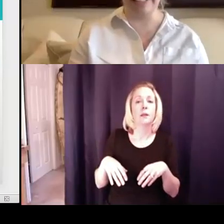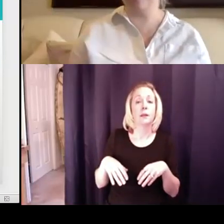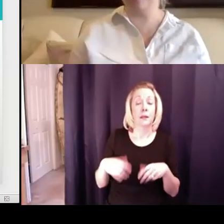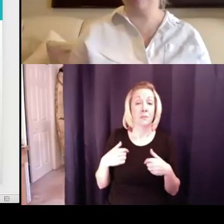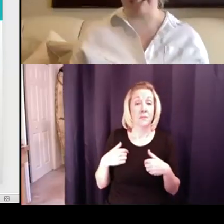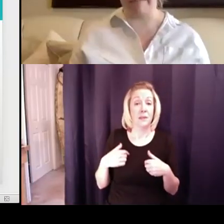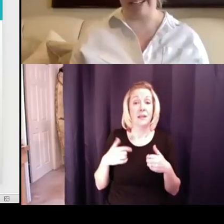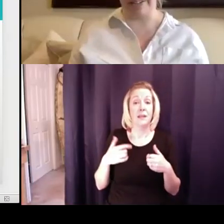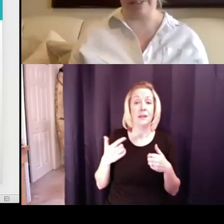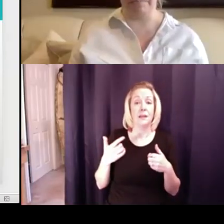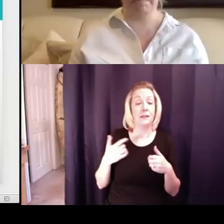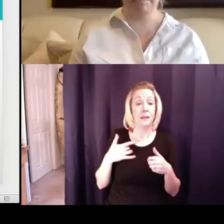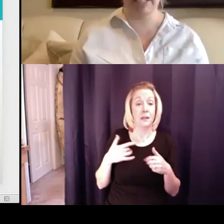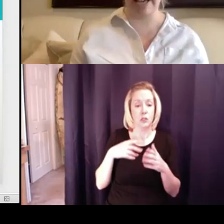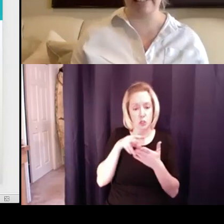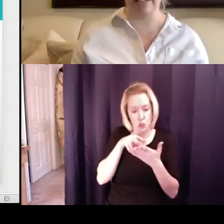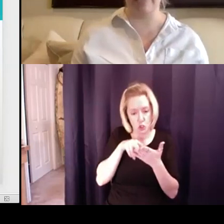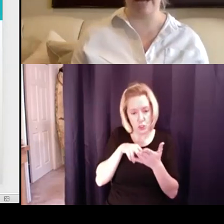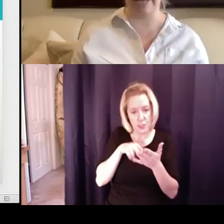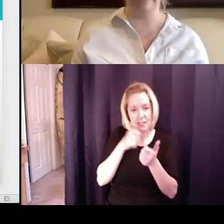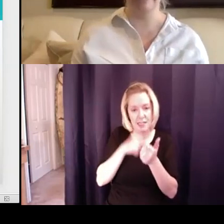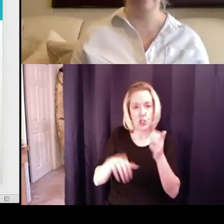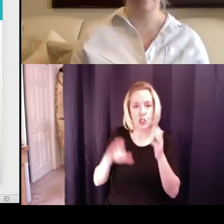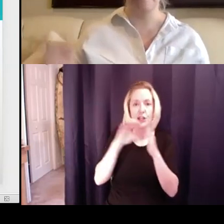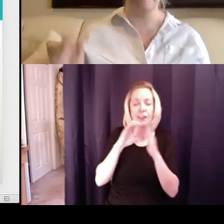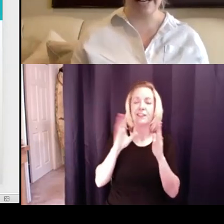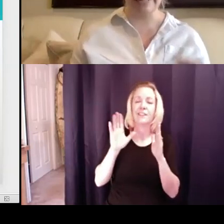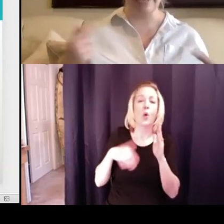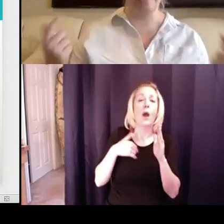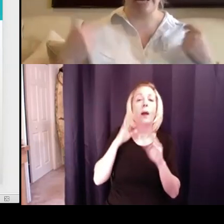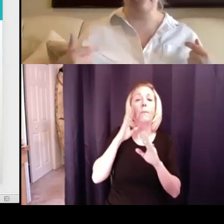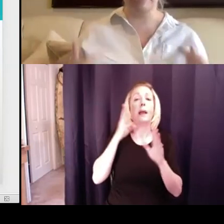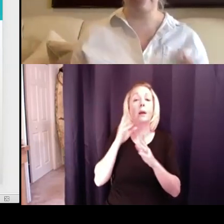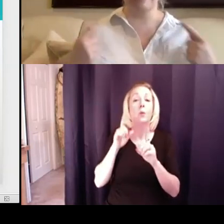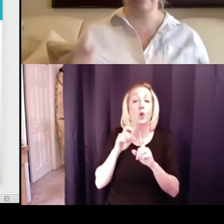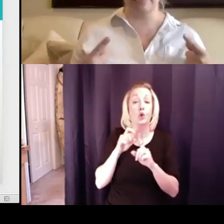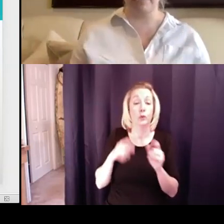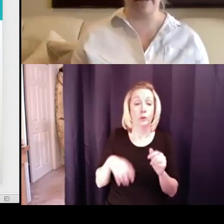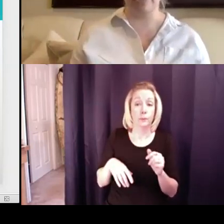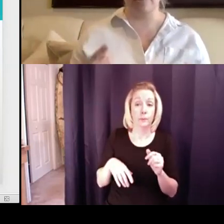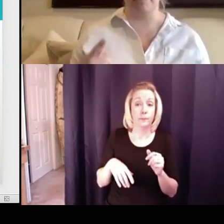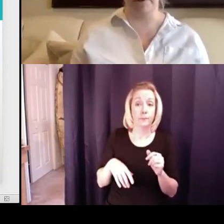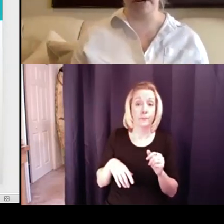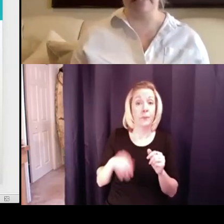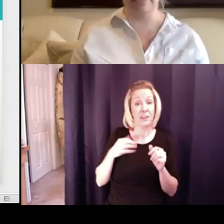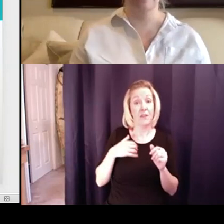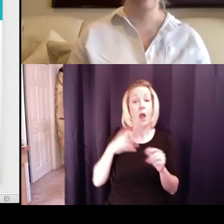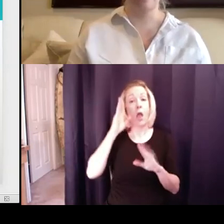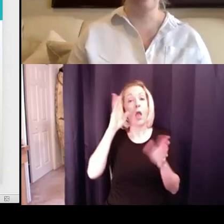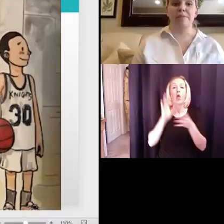then I just like make up my own text on the fly. But now what I'm saying doesn't match the